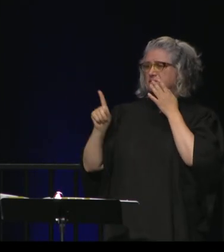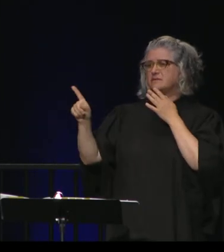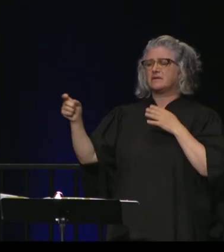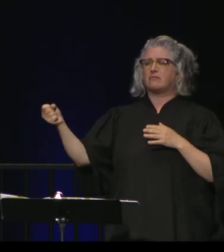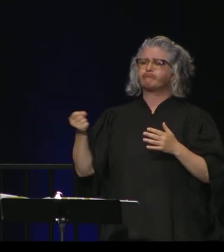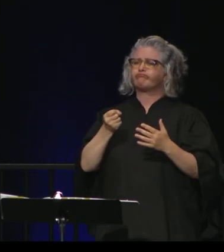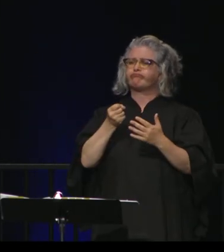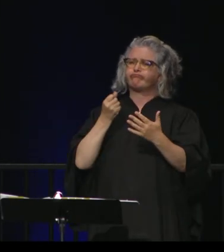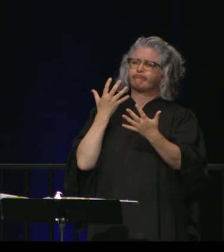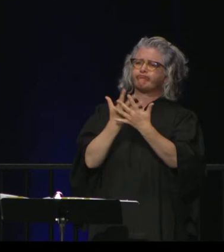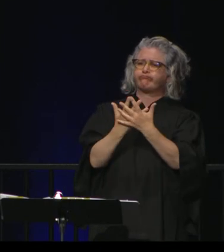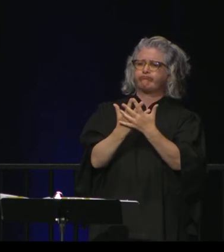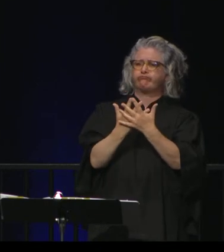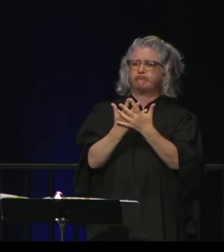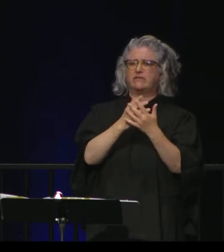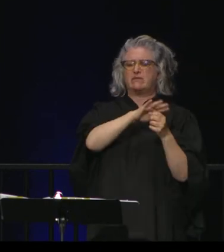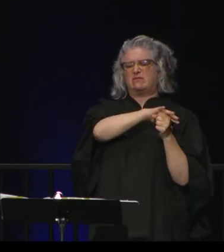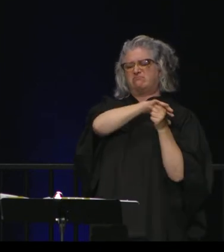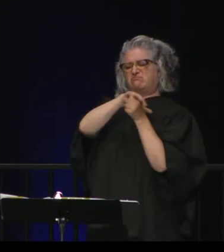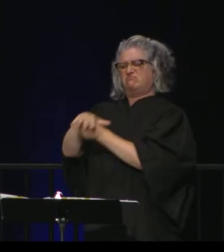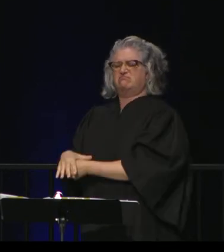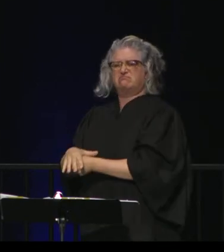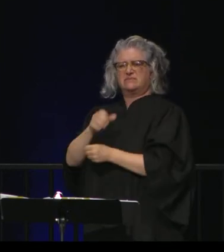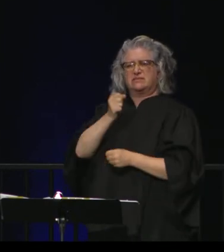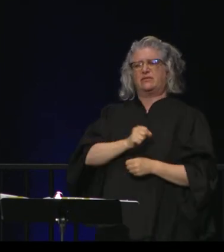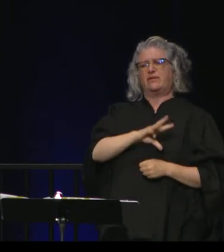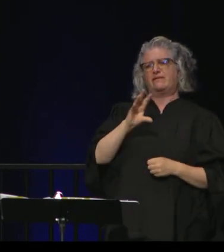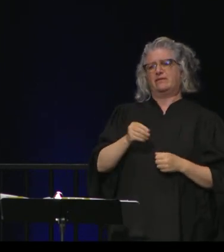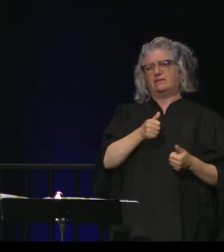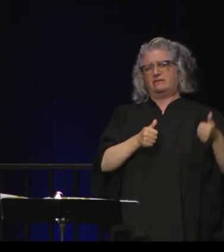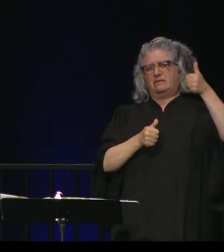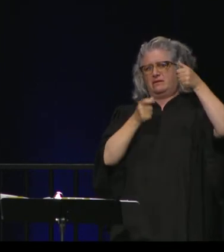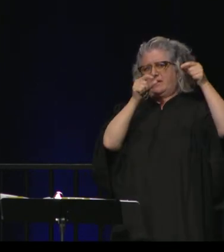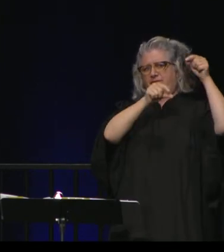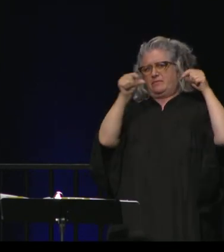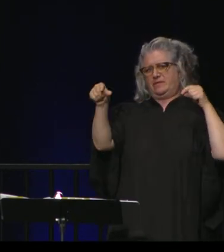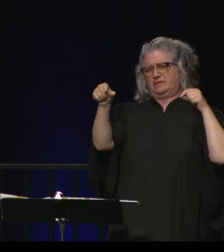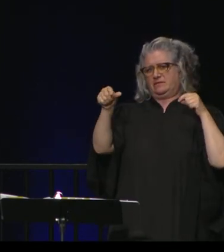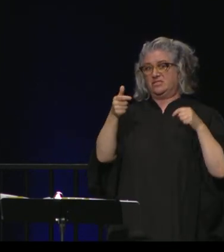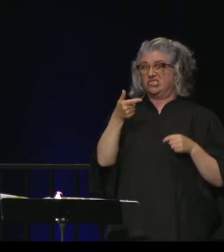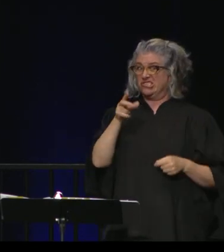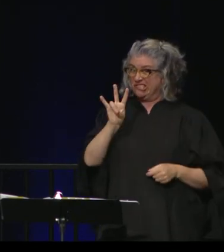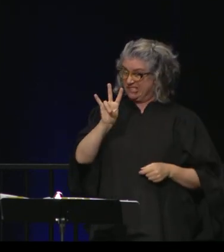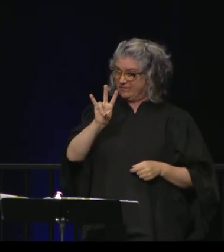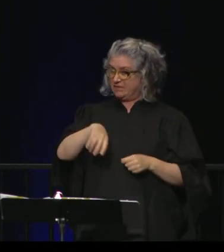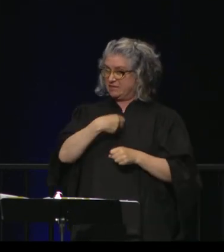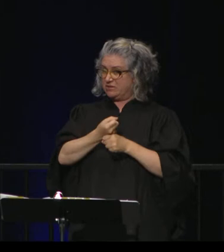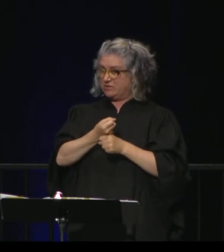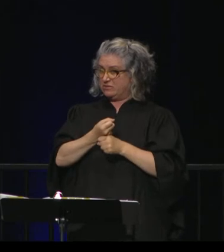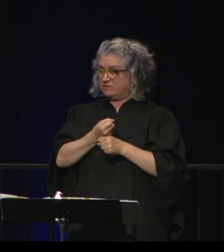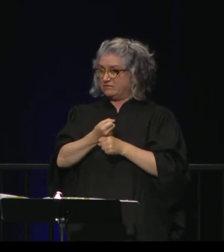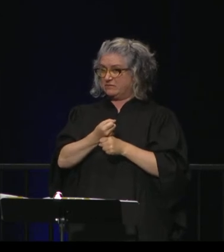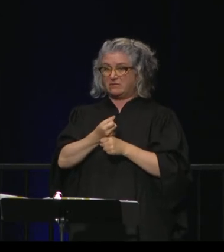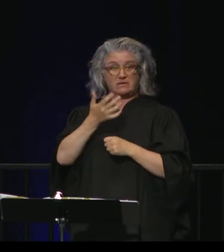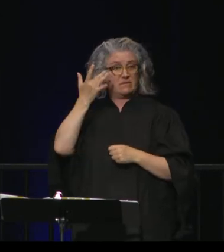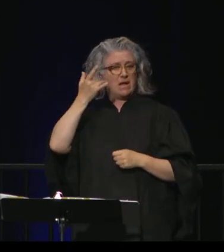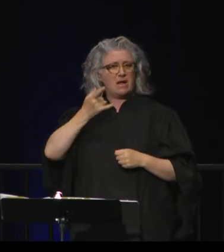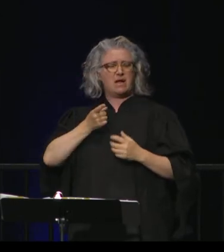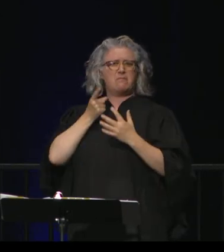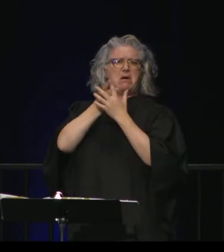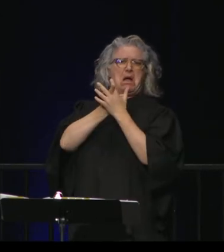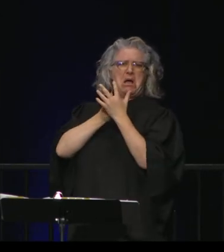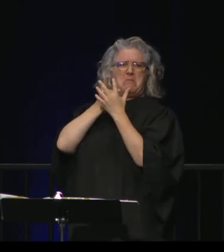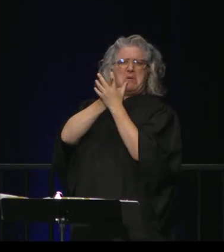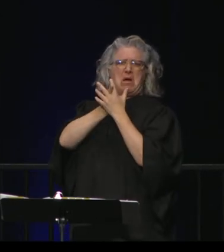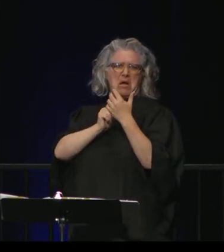the racist South African regime for 27 years for his outspoken opposition